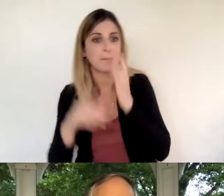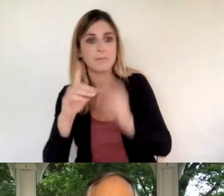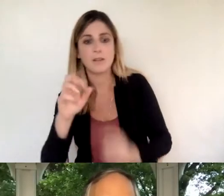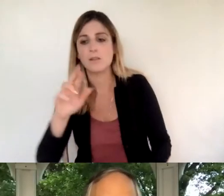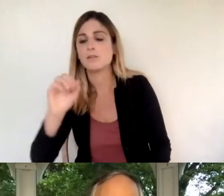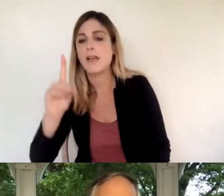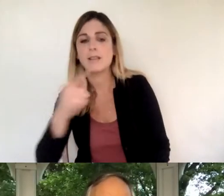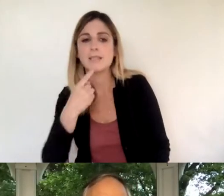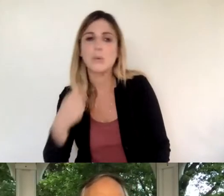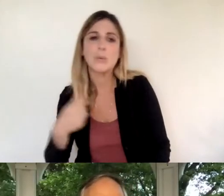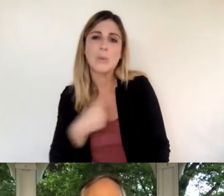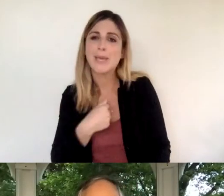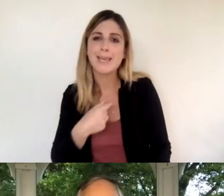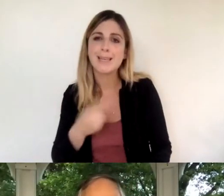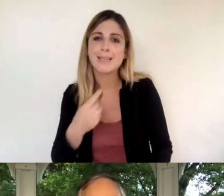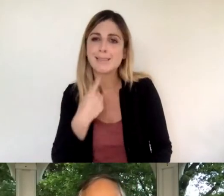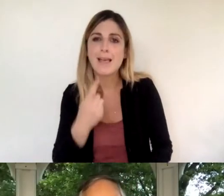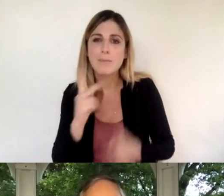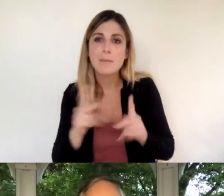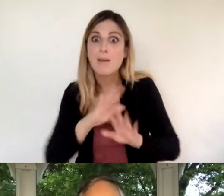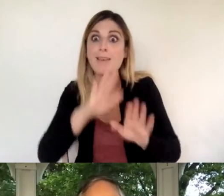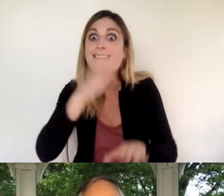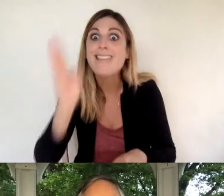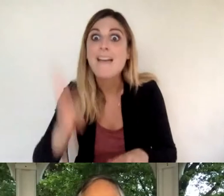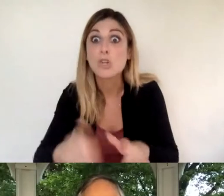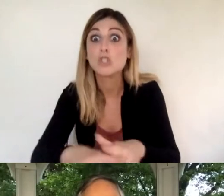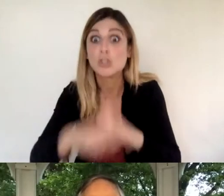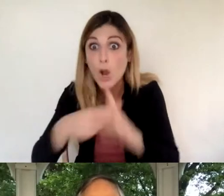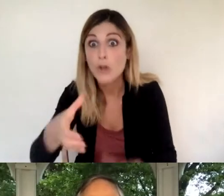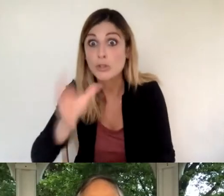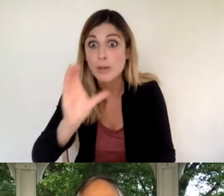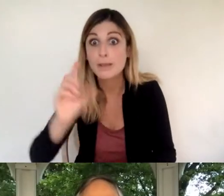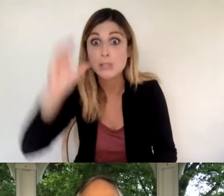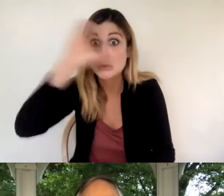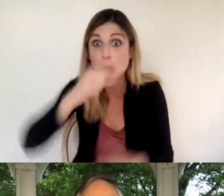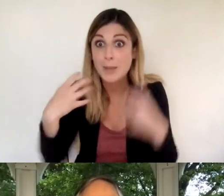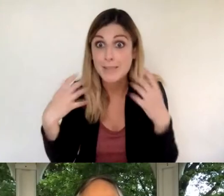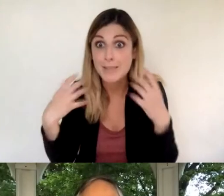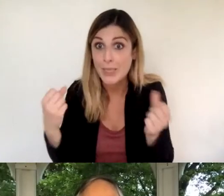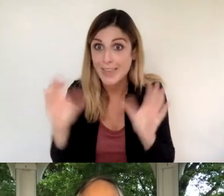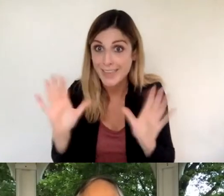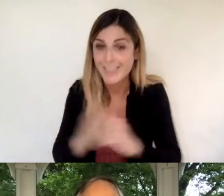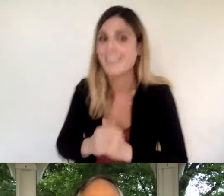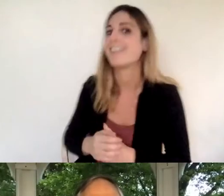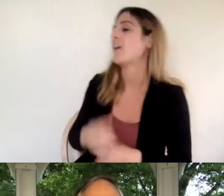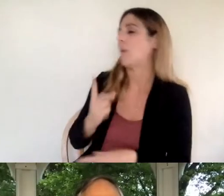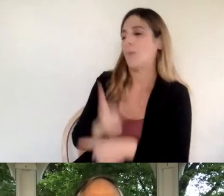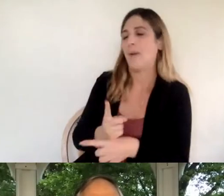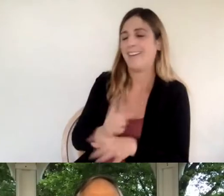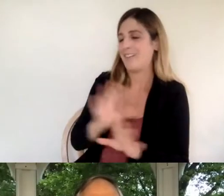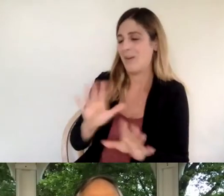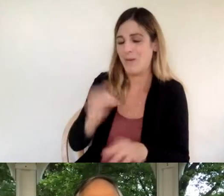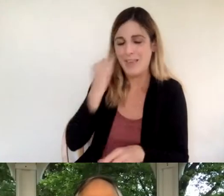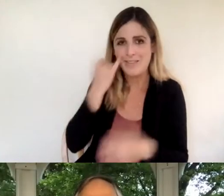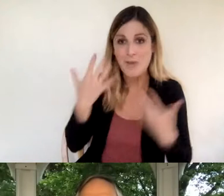start drinking because you think it's good for you. right. So. Yeah. The Mediterranean diet is good, but if you don't drink alcohol, it